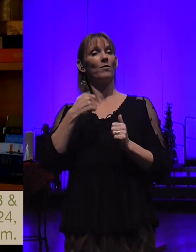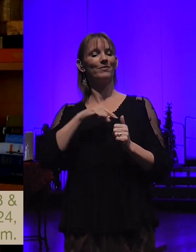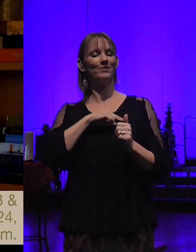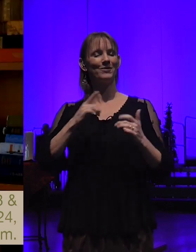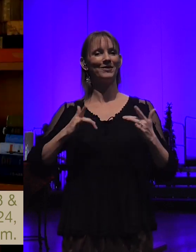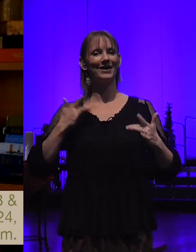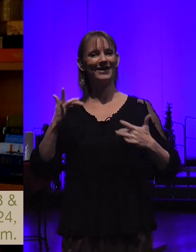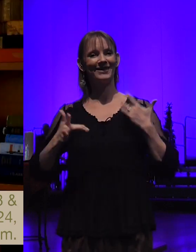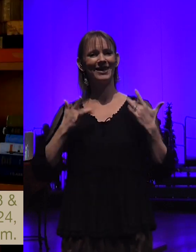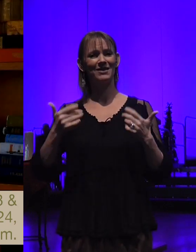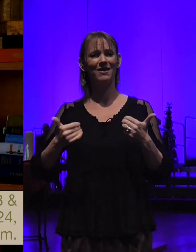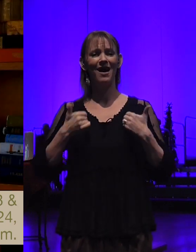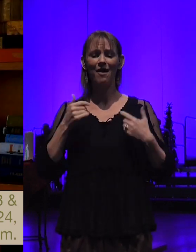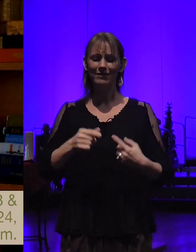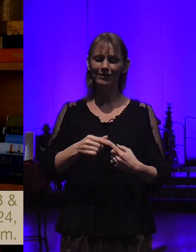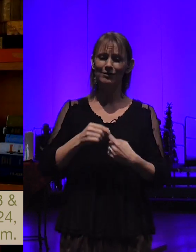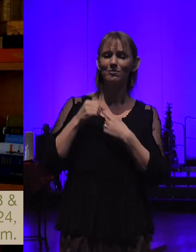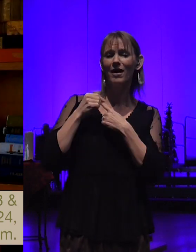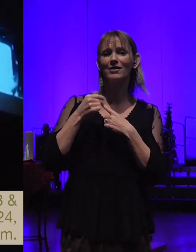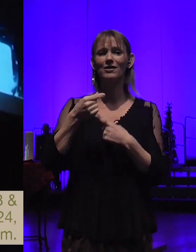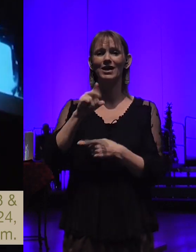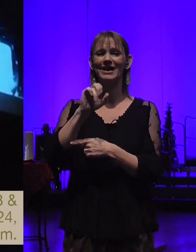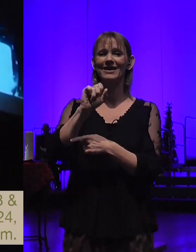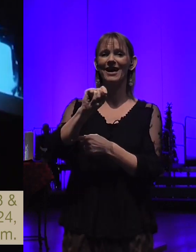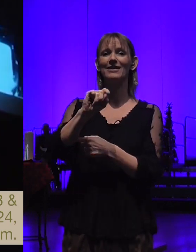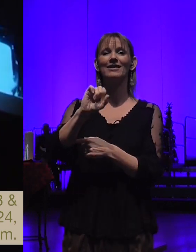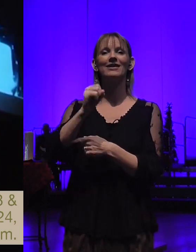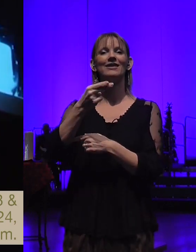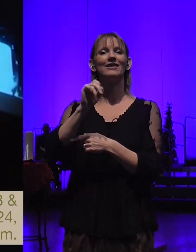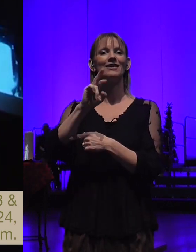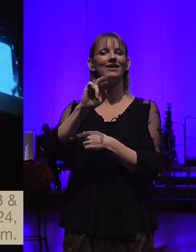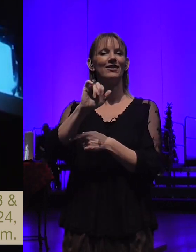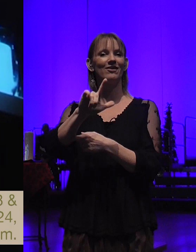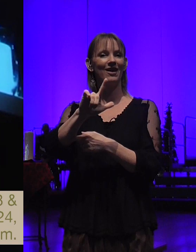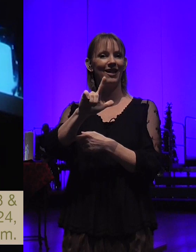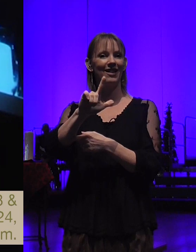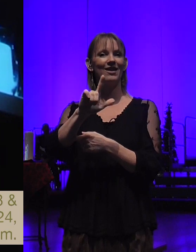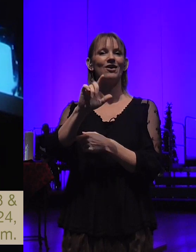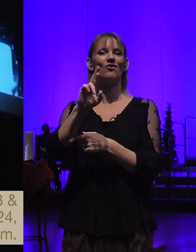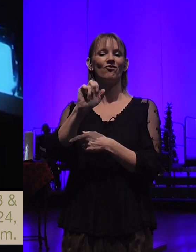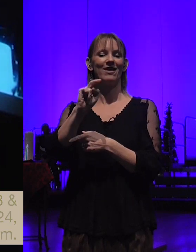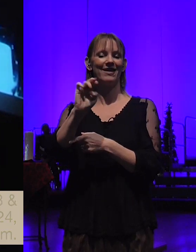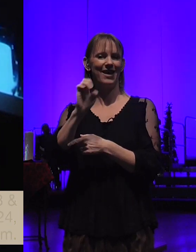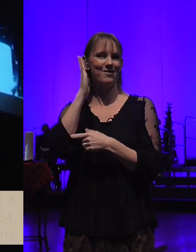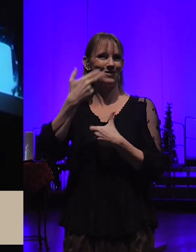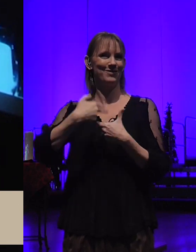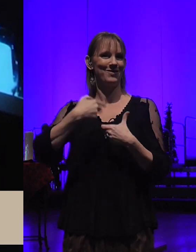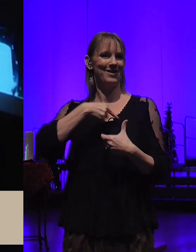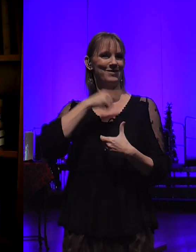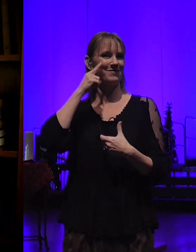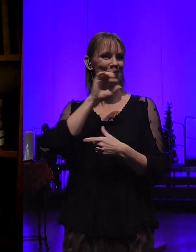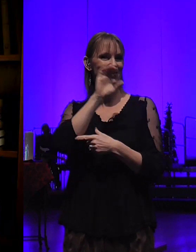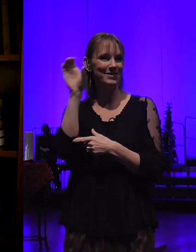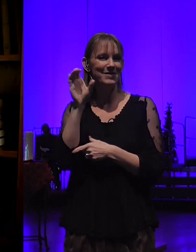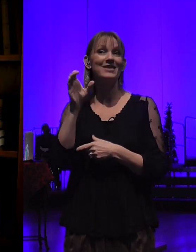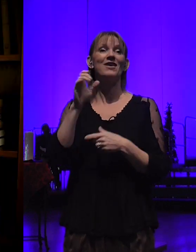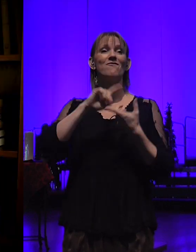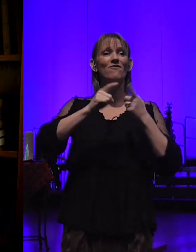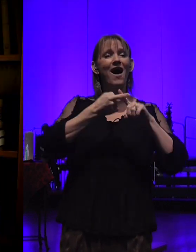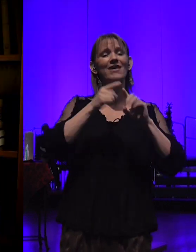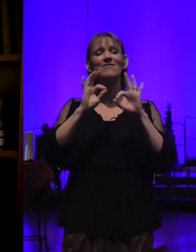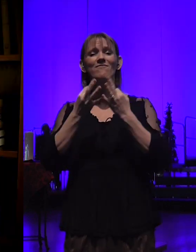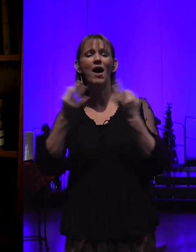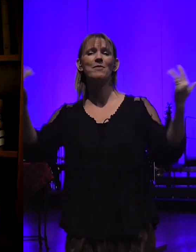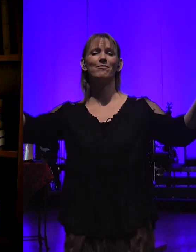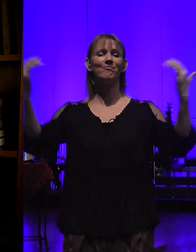excited to have a special guest. Cheryl Renee will be joining us for Christmas this year. Bring your friends and